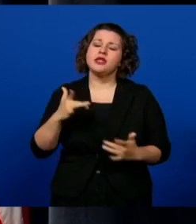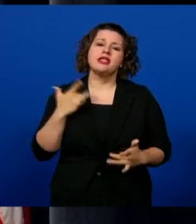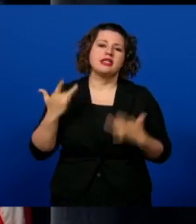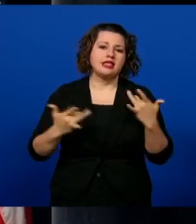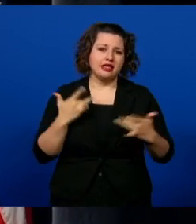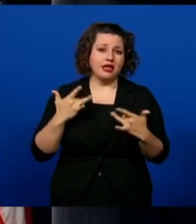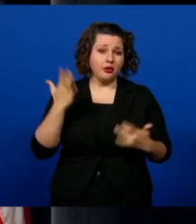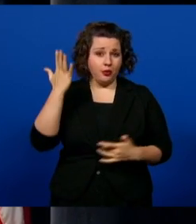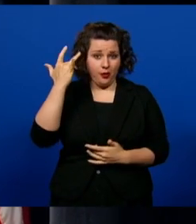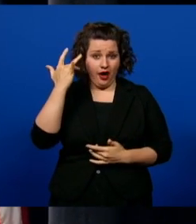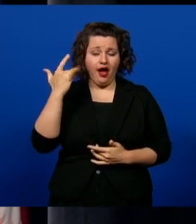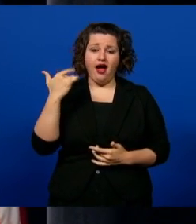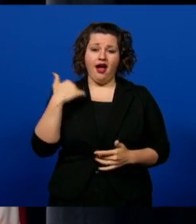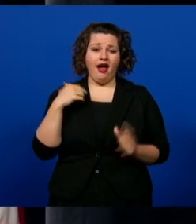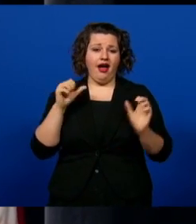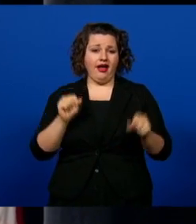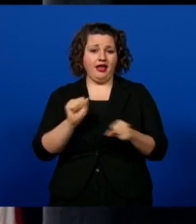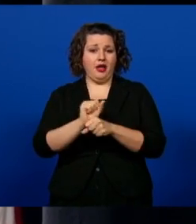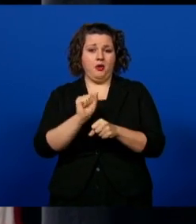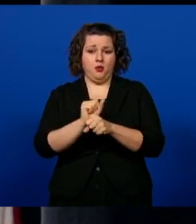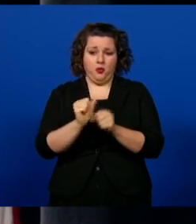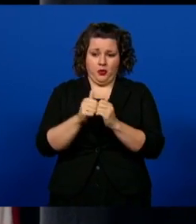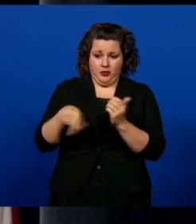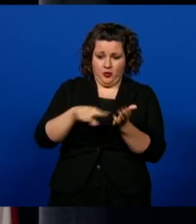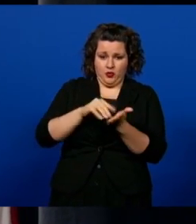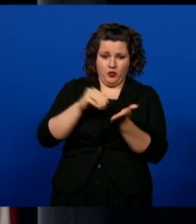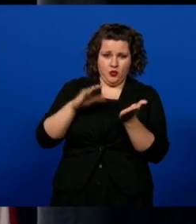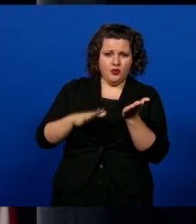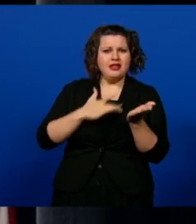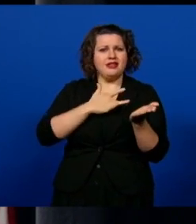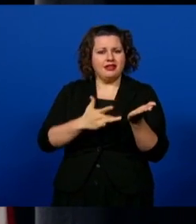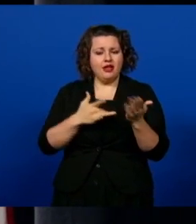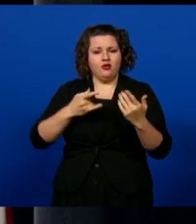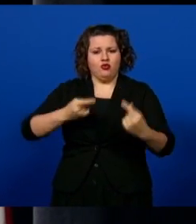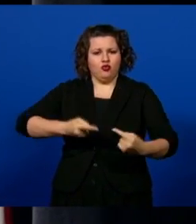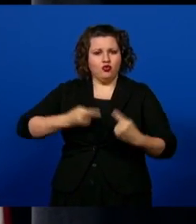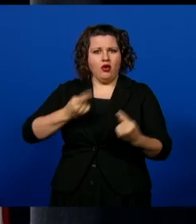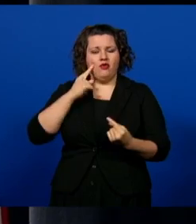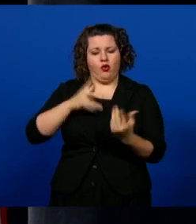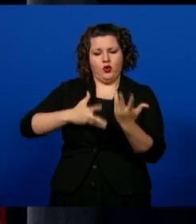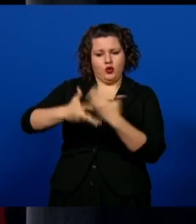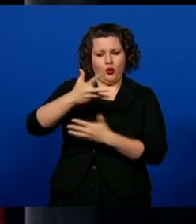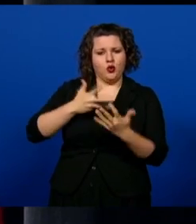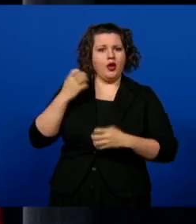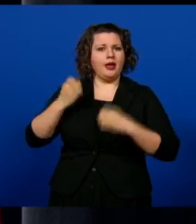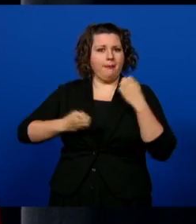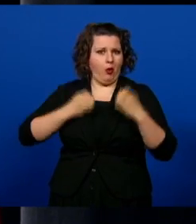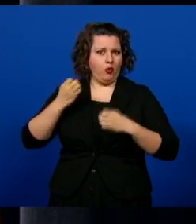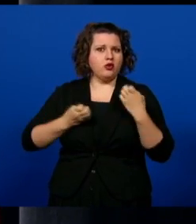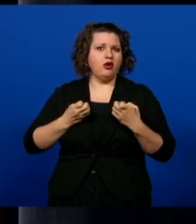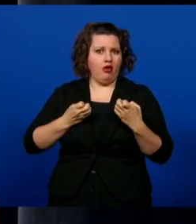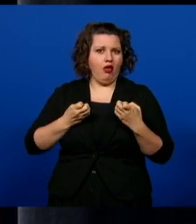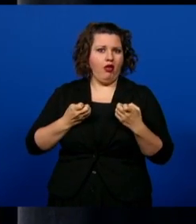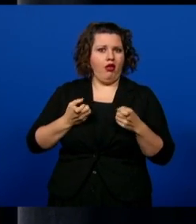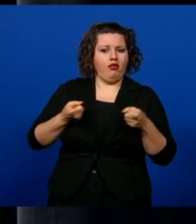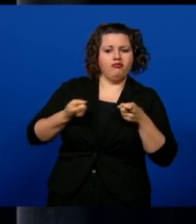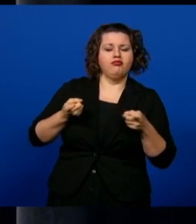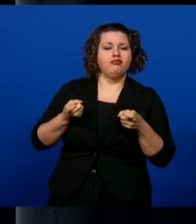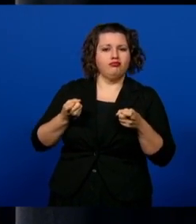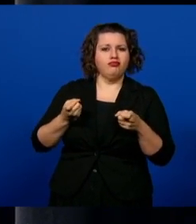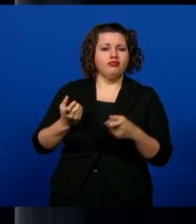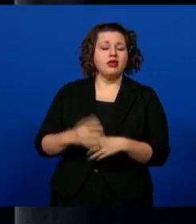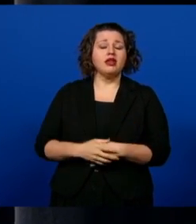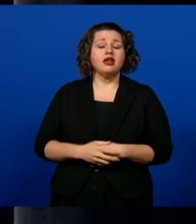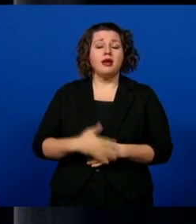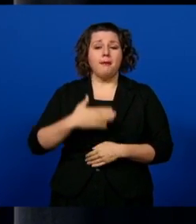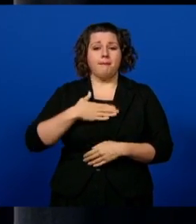because I get to work with students who typically struggle in the area of social and emotional regulation. The name of